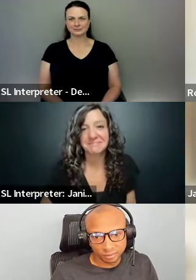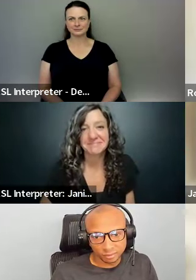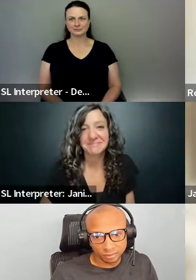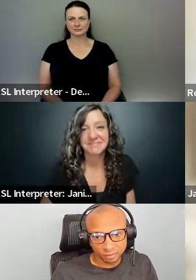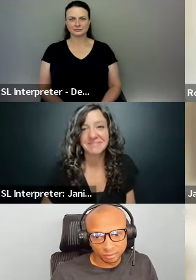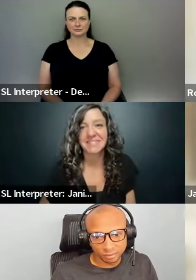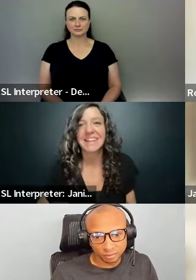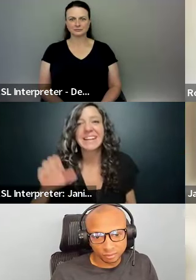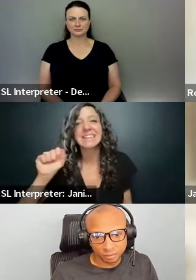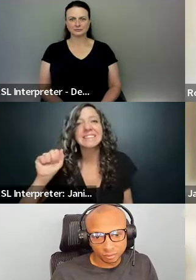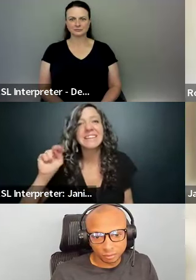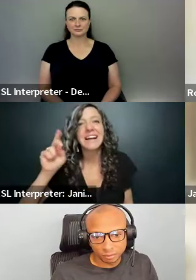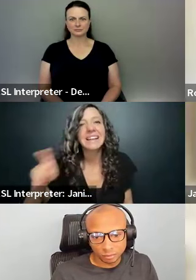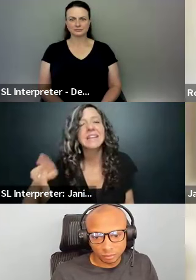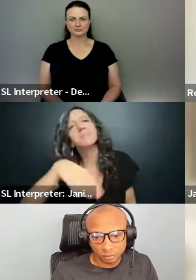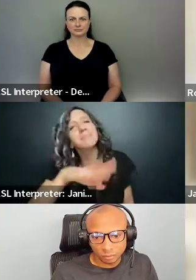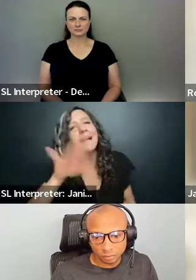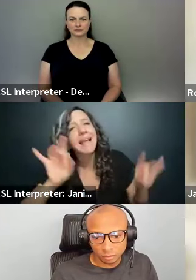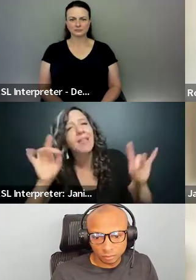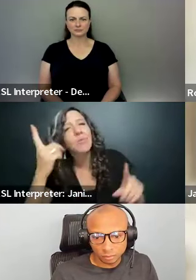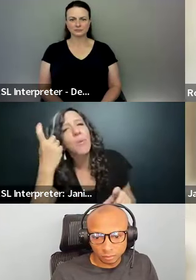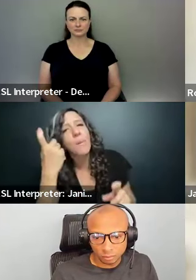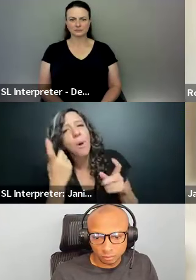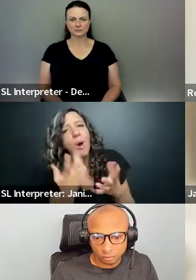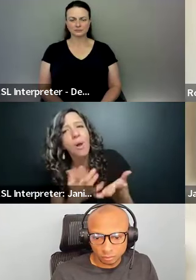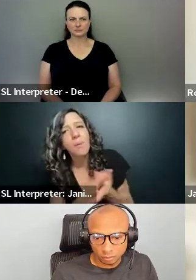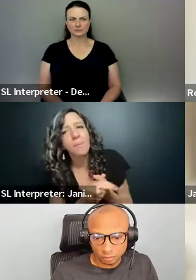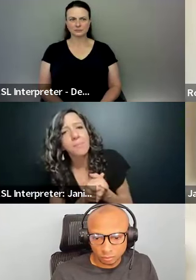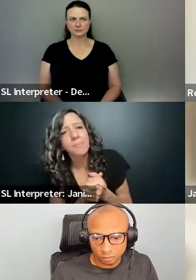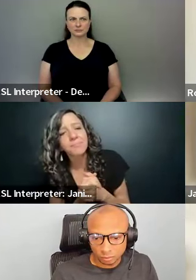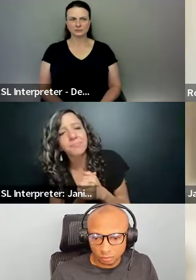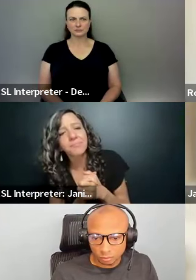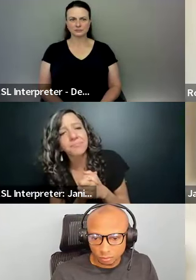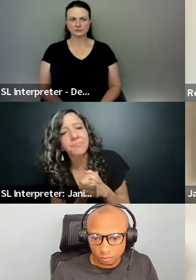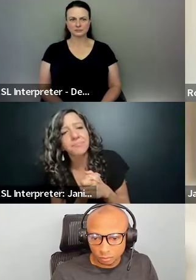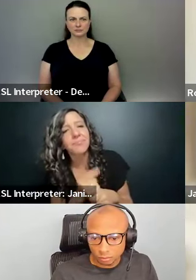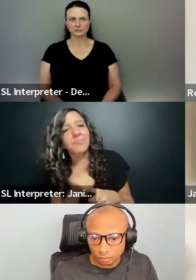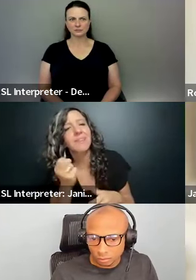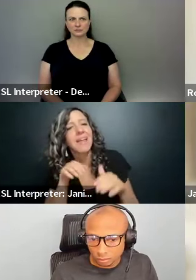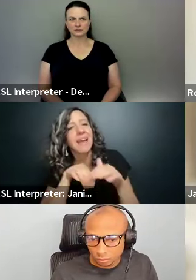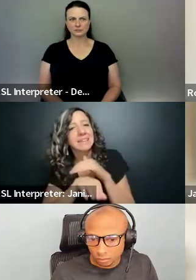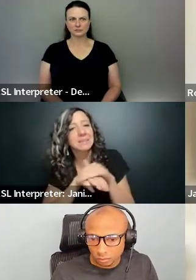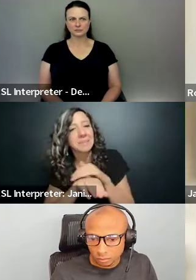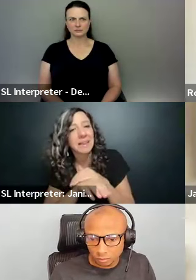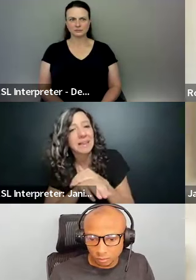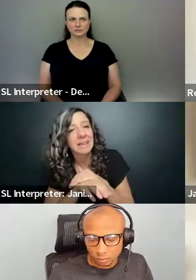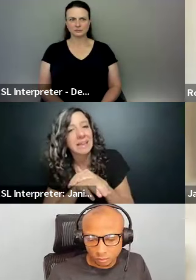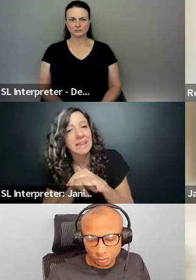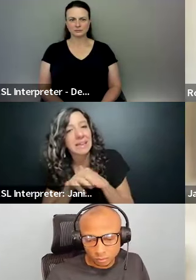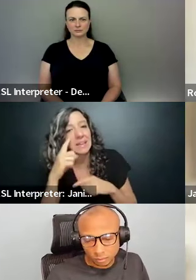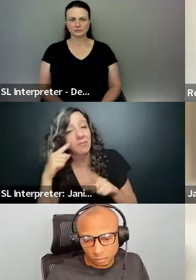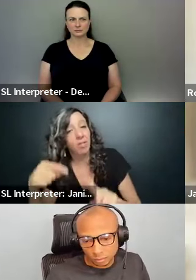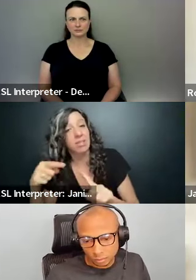And I think, Catherine, one more thing is the accessibility checker that Sharla has prepared is